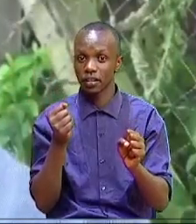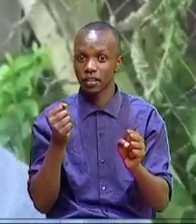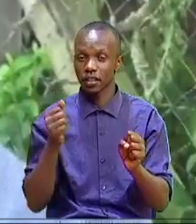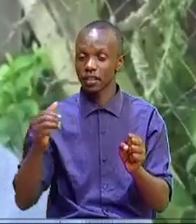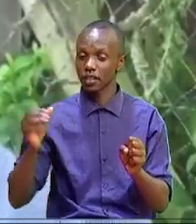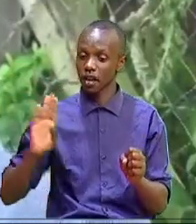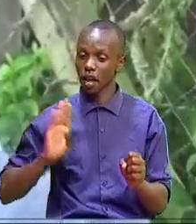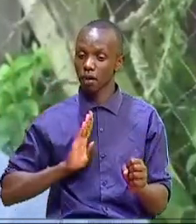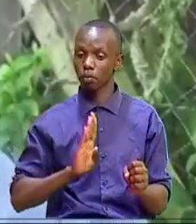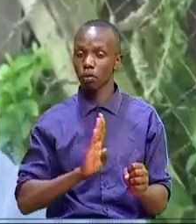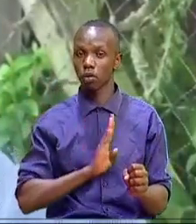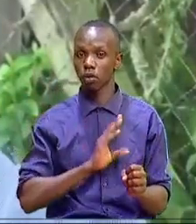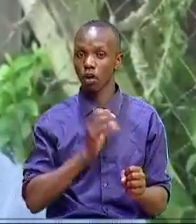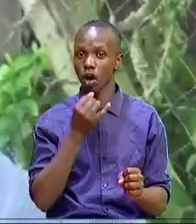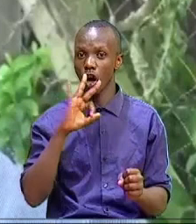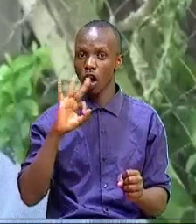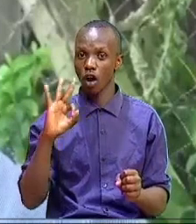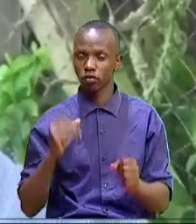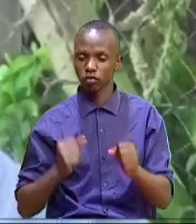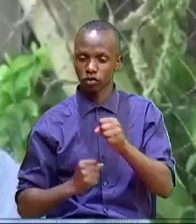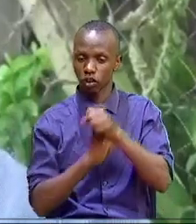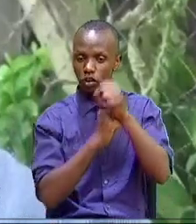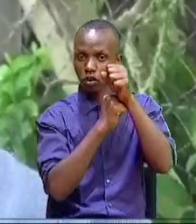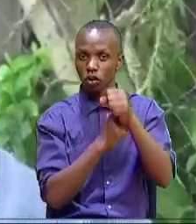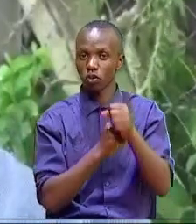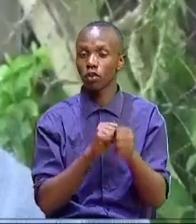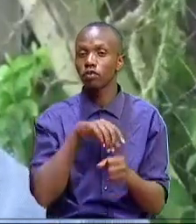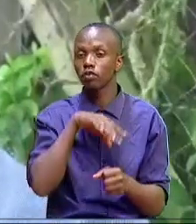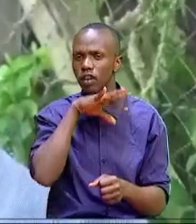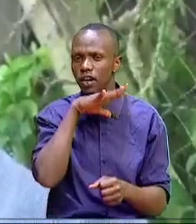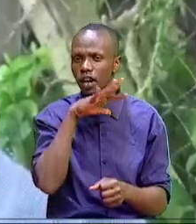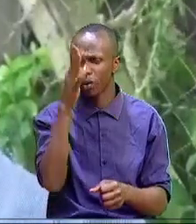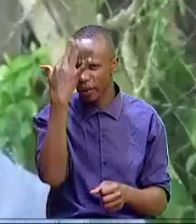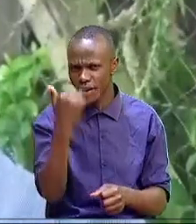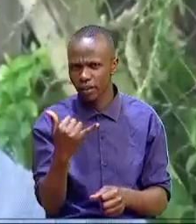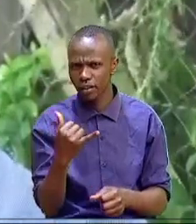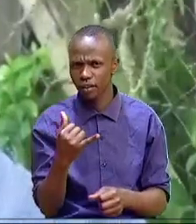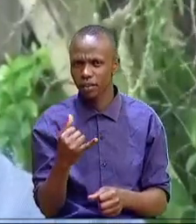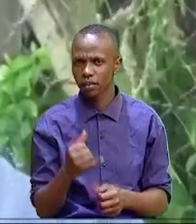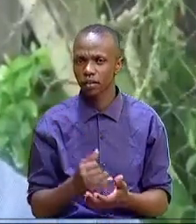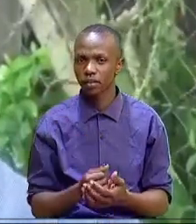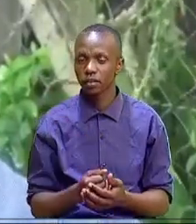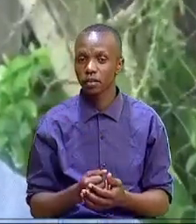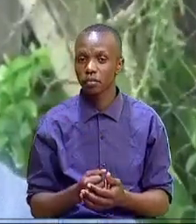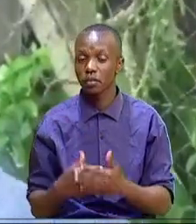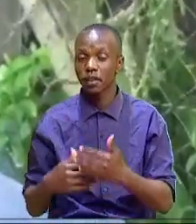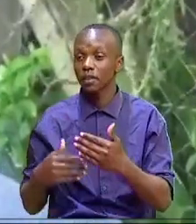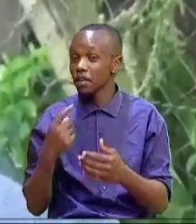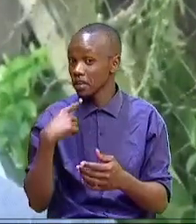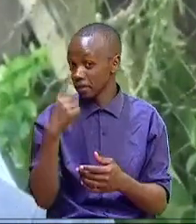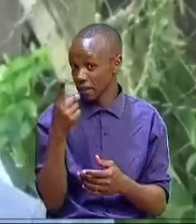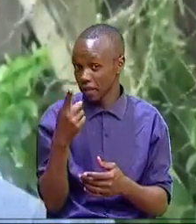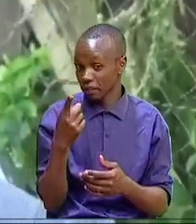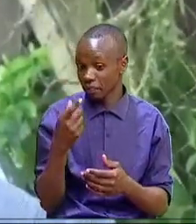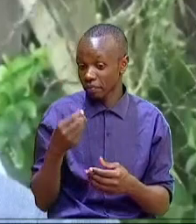ya baba. Nikawaambia mimi nilipewa hiyo contract